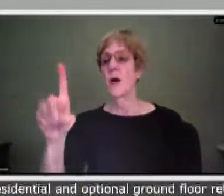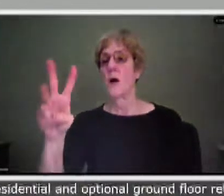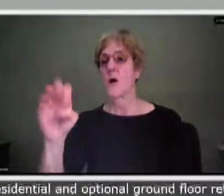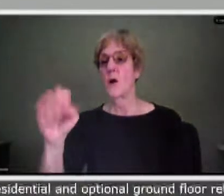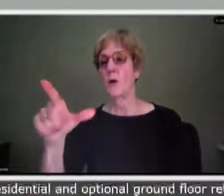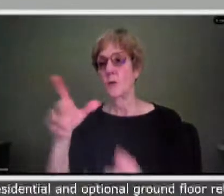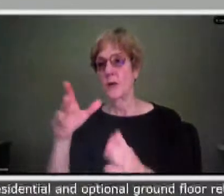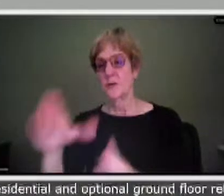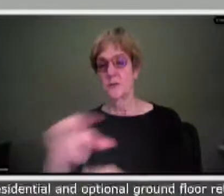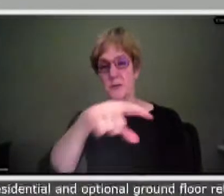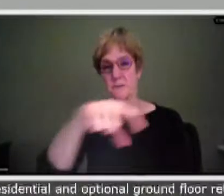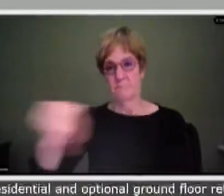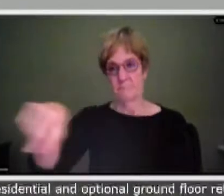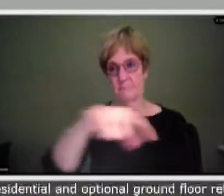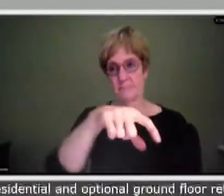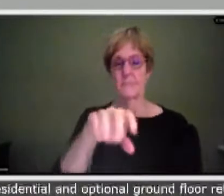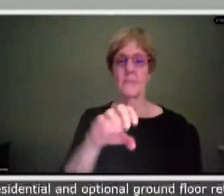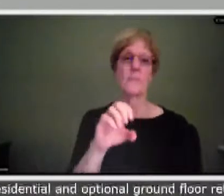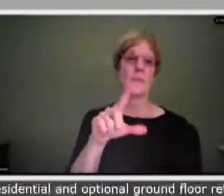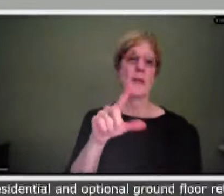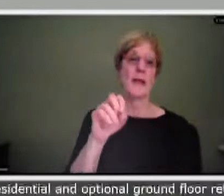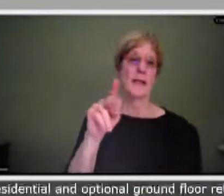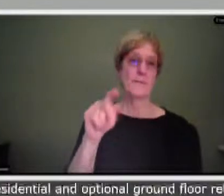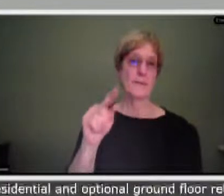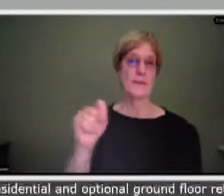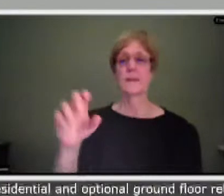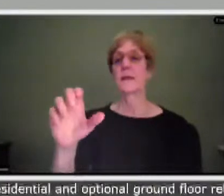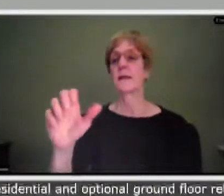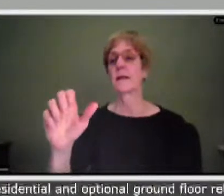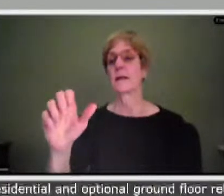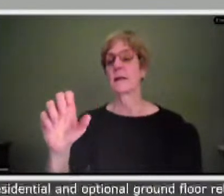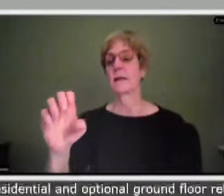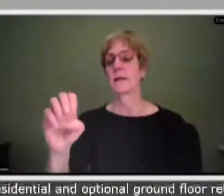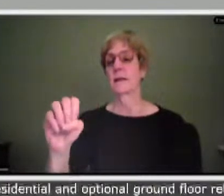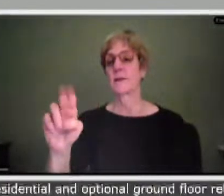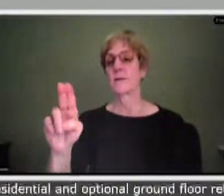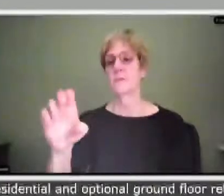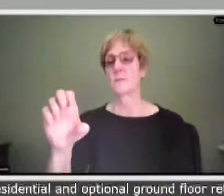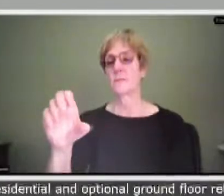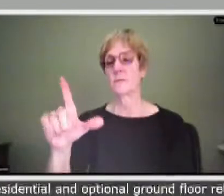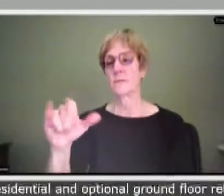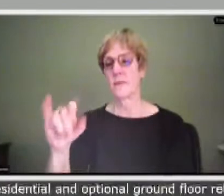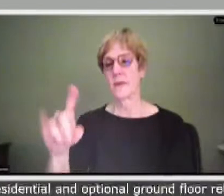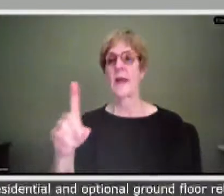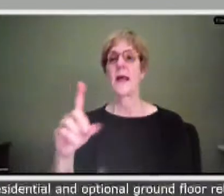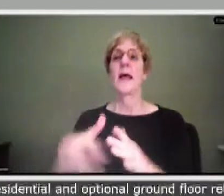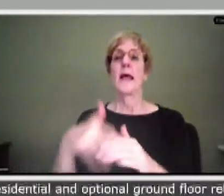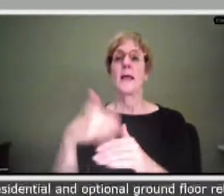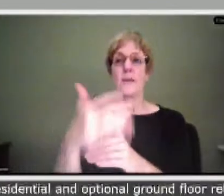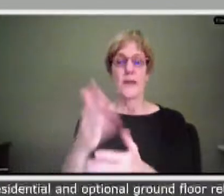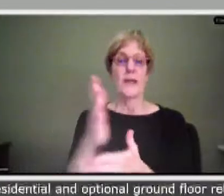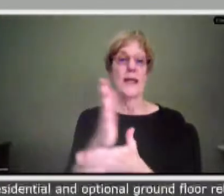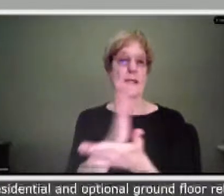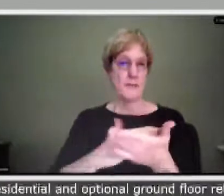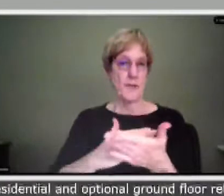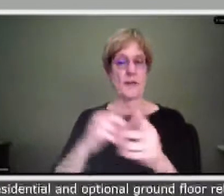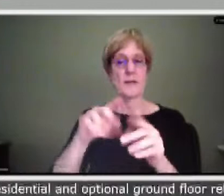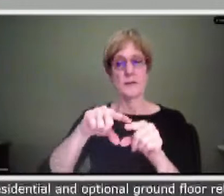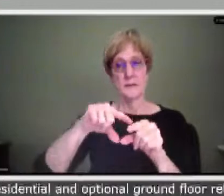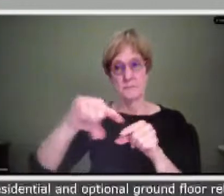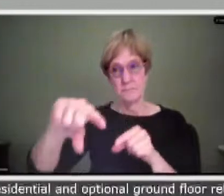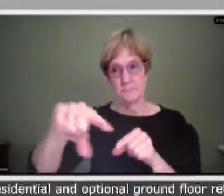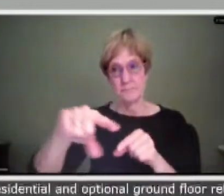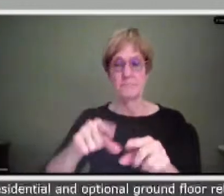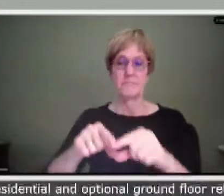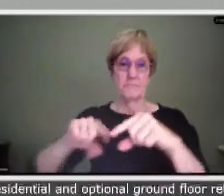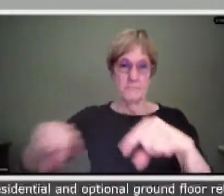connection between Cleveland Ave and Euclid. And then during Phase 2, Cleveland Ave extension from Rensselaer Avenue to Bland Street extension, and also